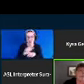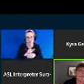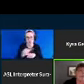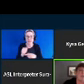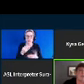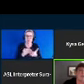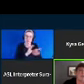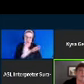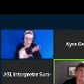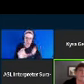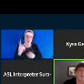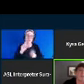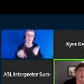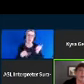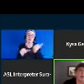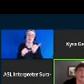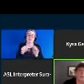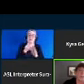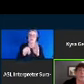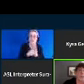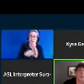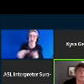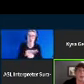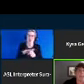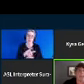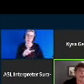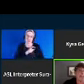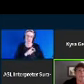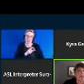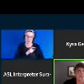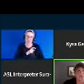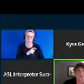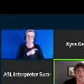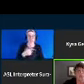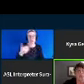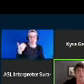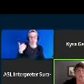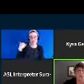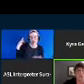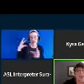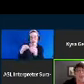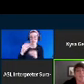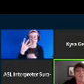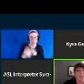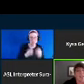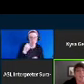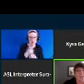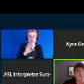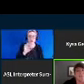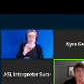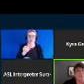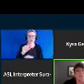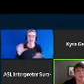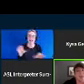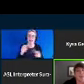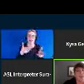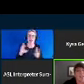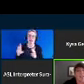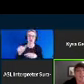grant funding to assist state and local law enforcement. In fact, in the past 5 years, FEMA's active shooter